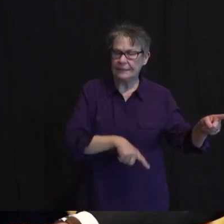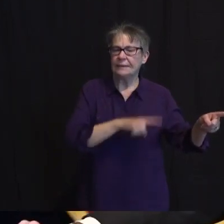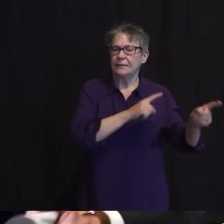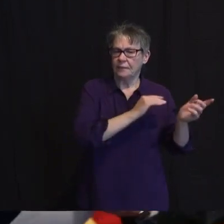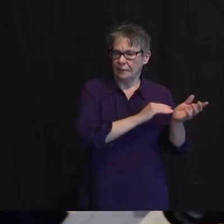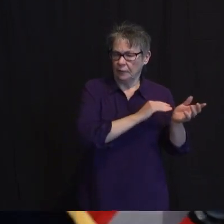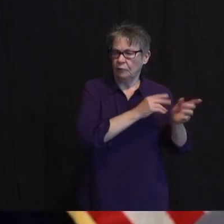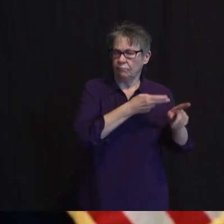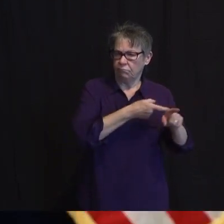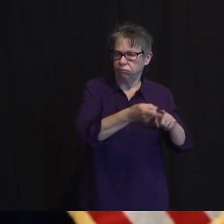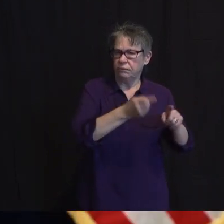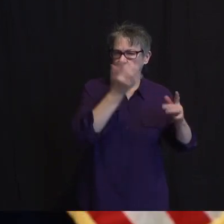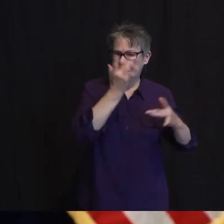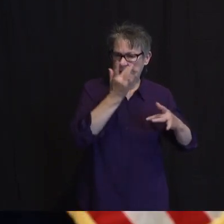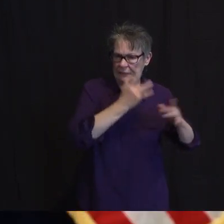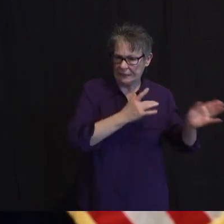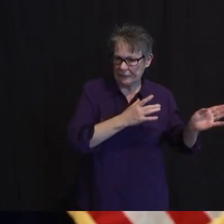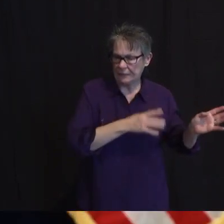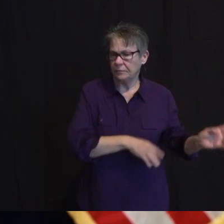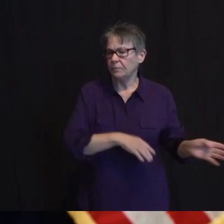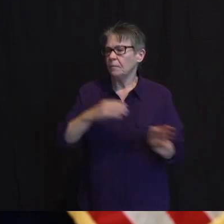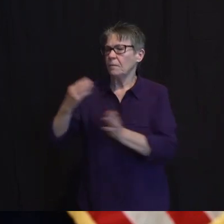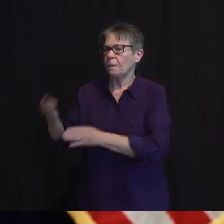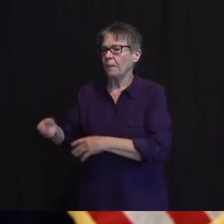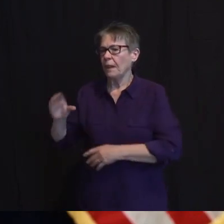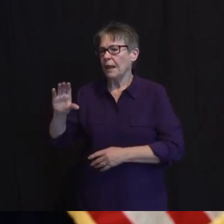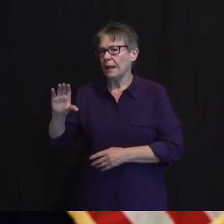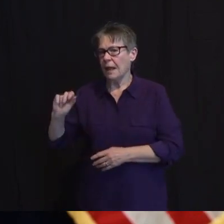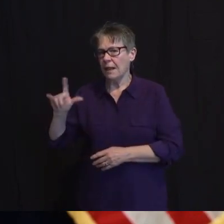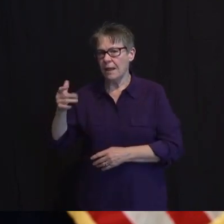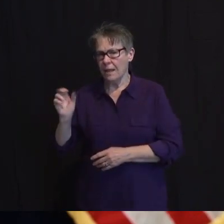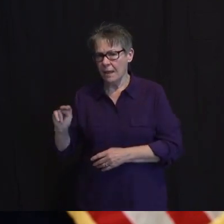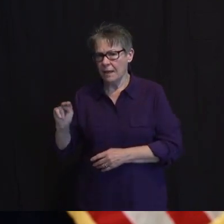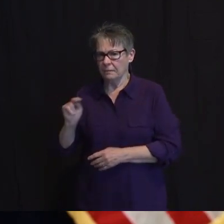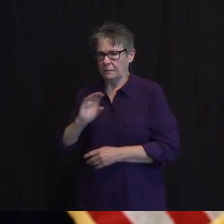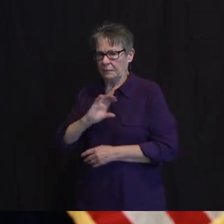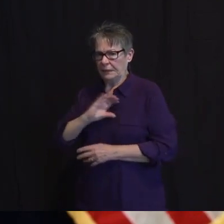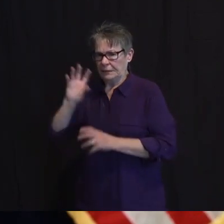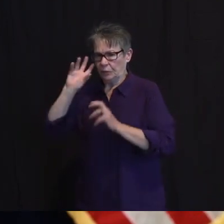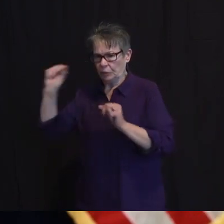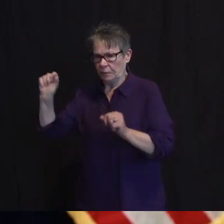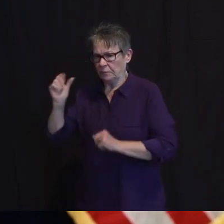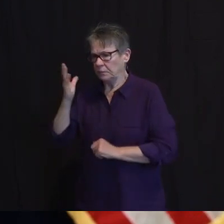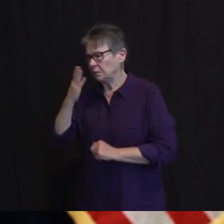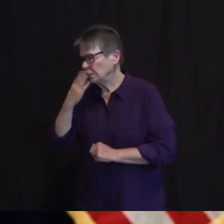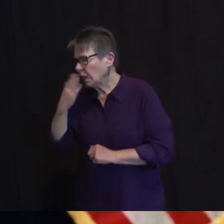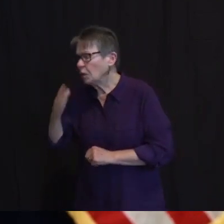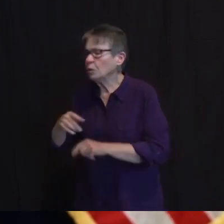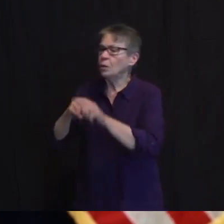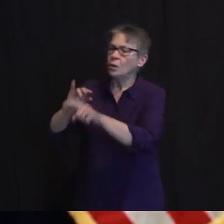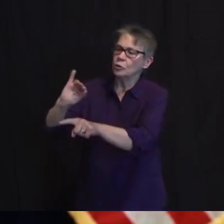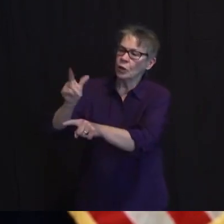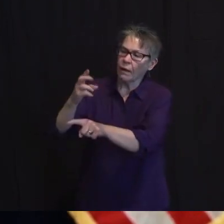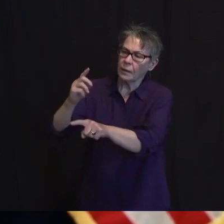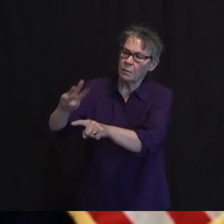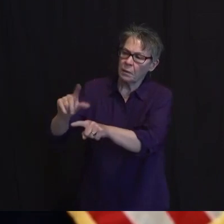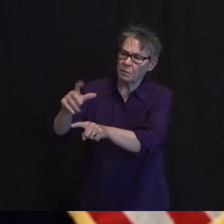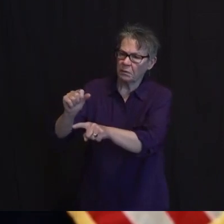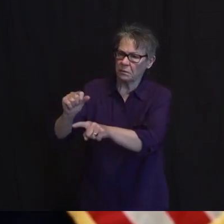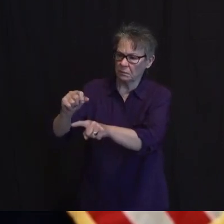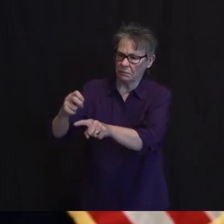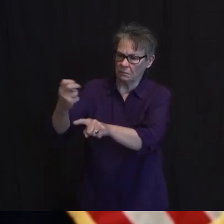extraordinary work as well. And Pat Callahan, to you and your team, Jared Maples, the whole squad. Again, I'd say to everybody, we wear these, by the way, we